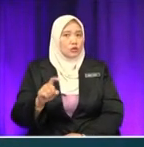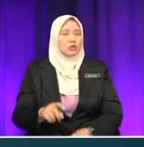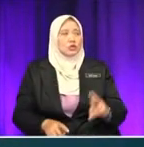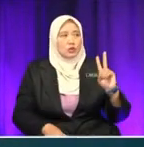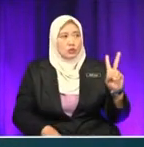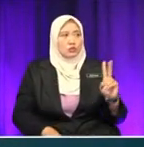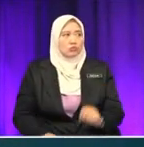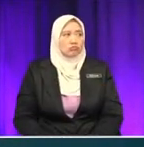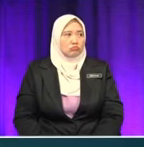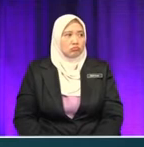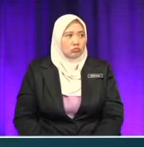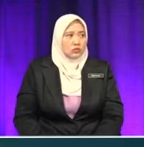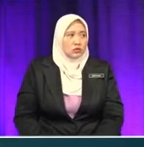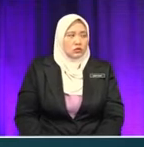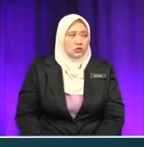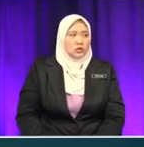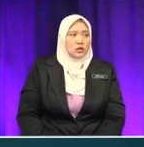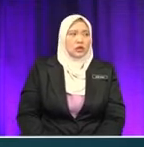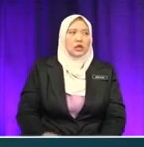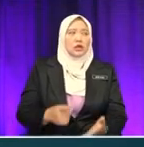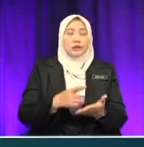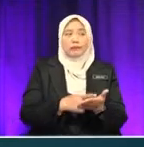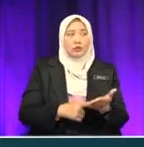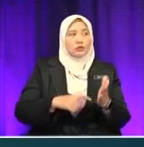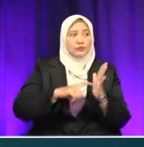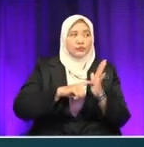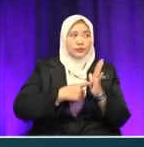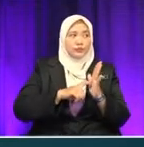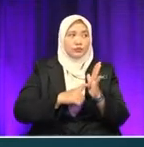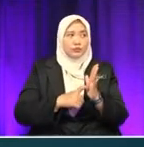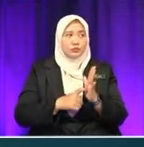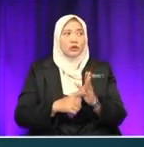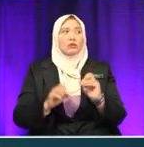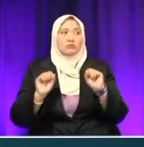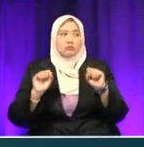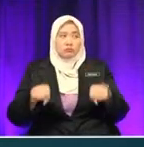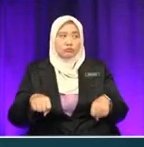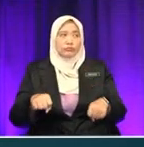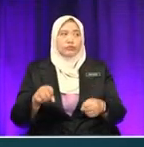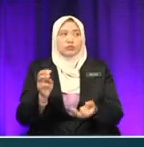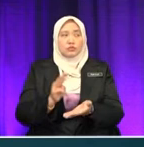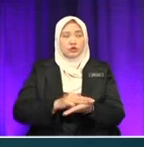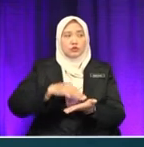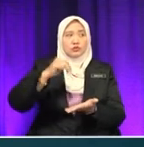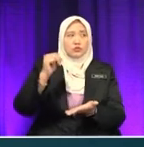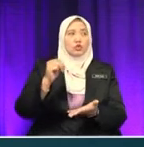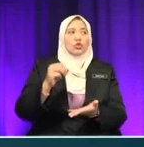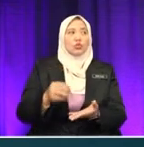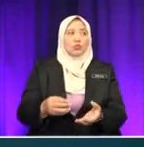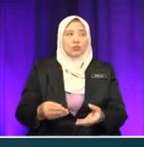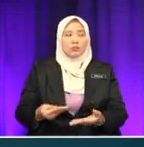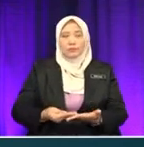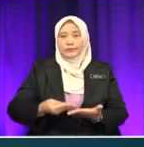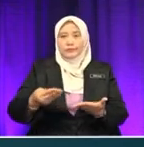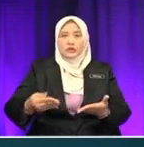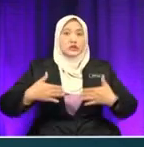the other way around? So what is the keyword? The keyword is, can wealth buy health? So Hasif, what kind of question is